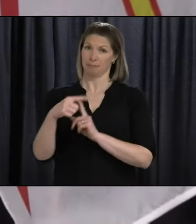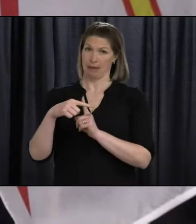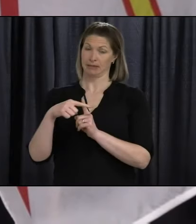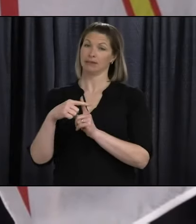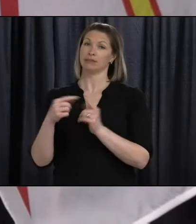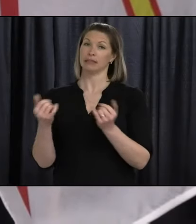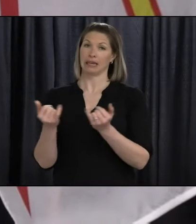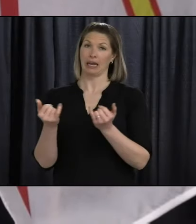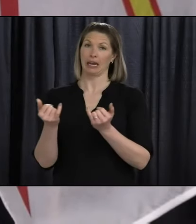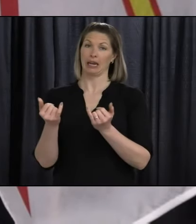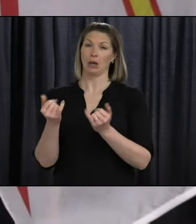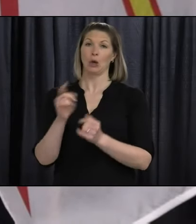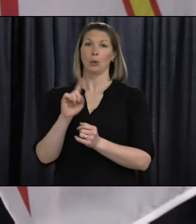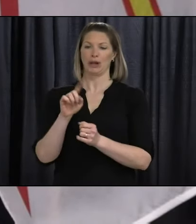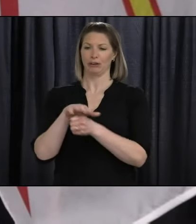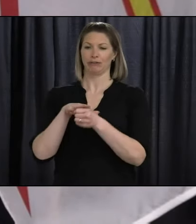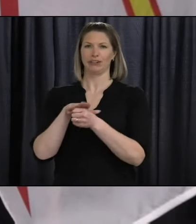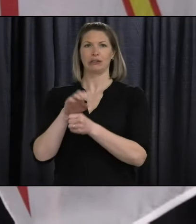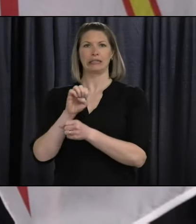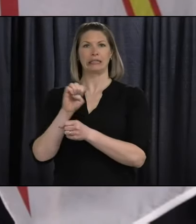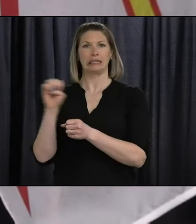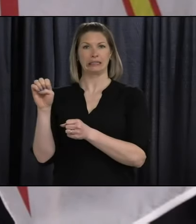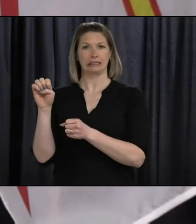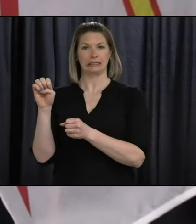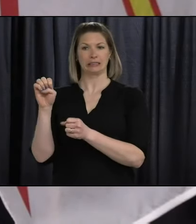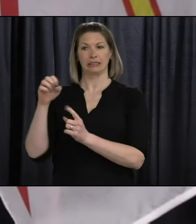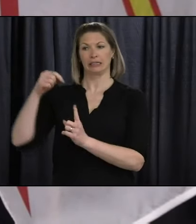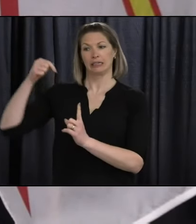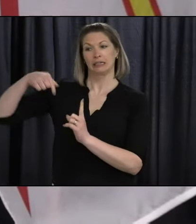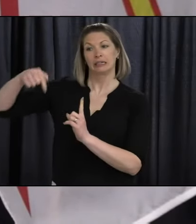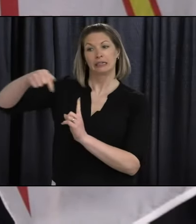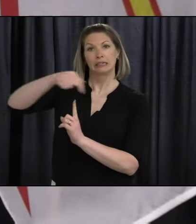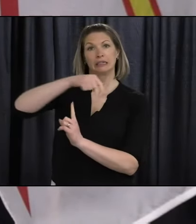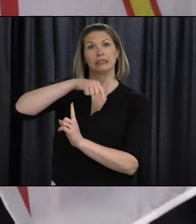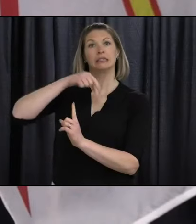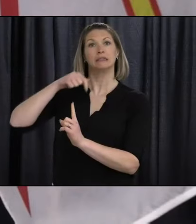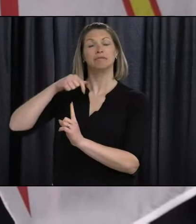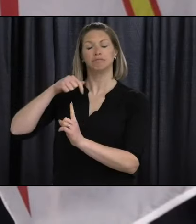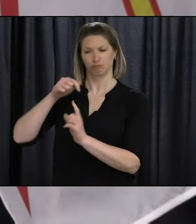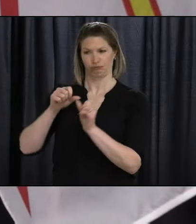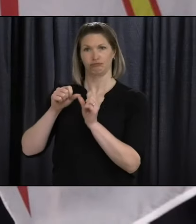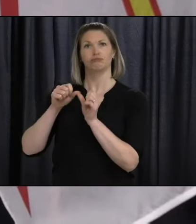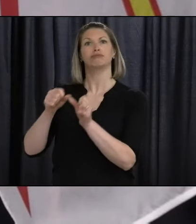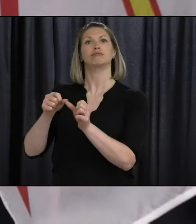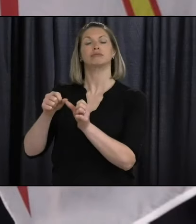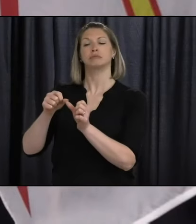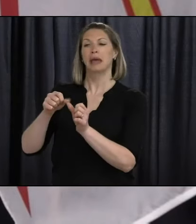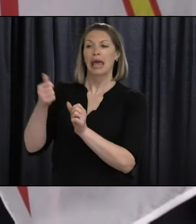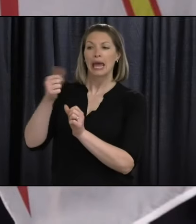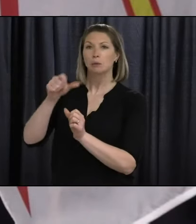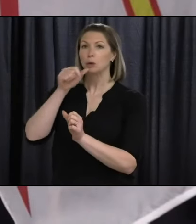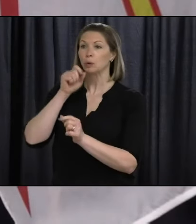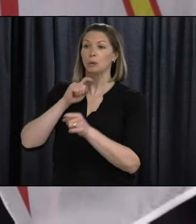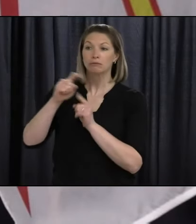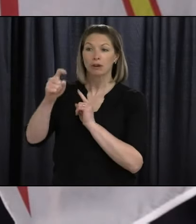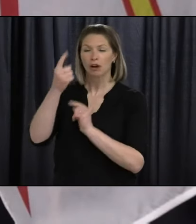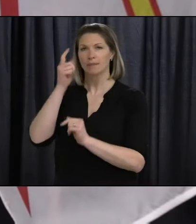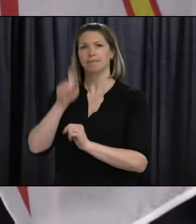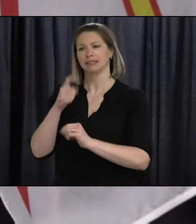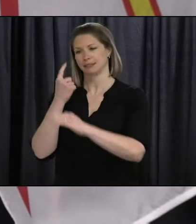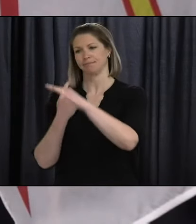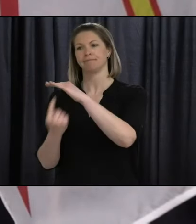are within the Eastern Health Region. Contact tracing is ongoing by Public Health, and everyone considered close contacts will be advised